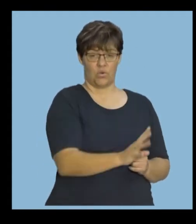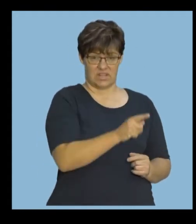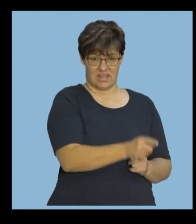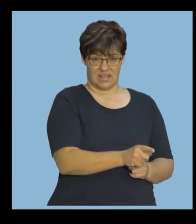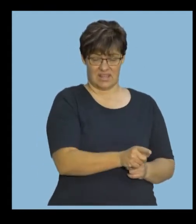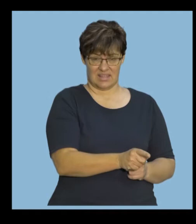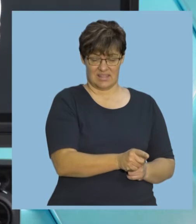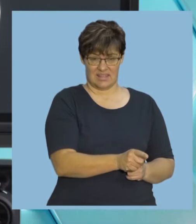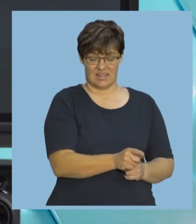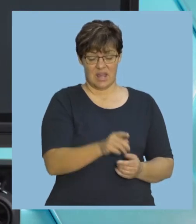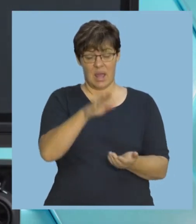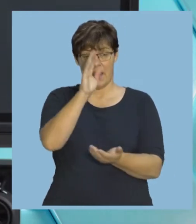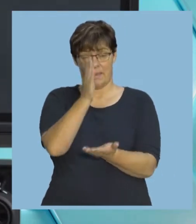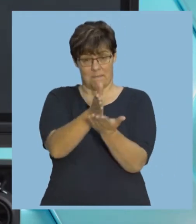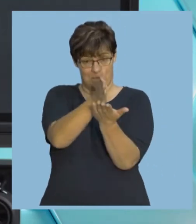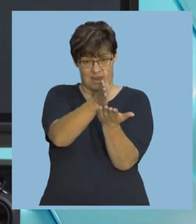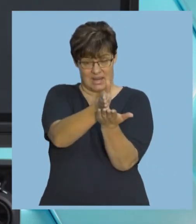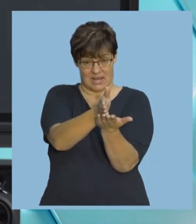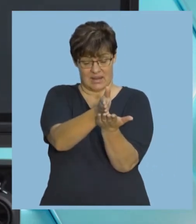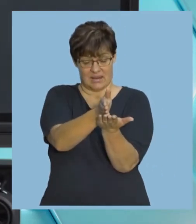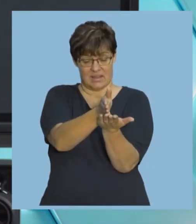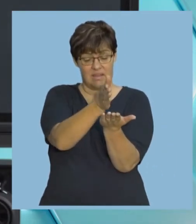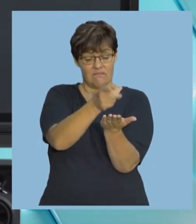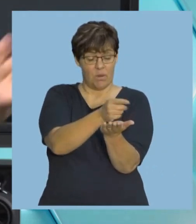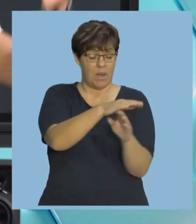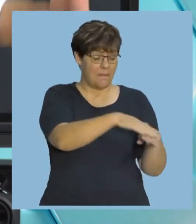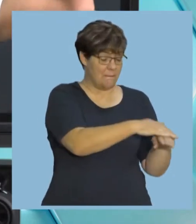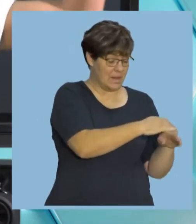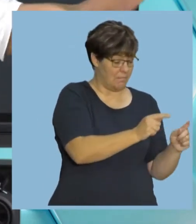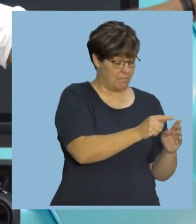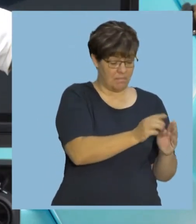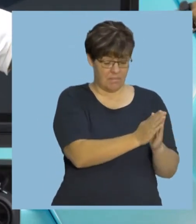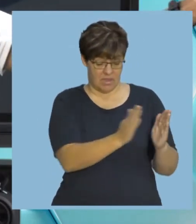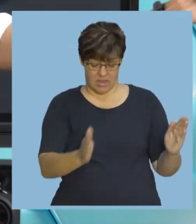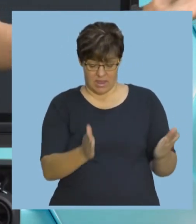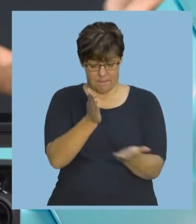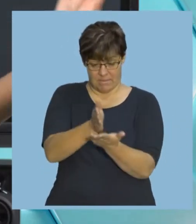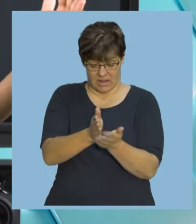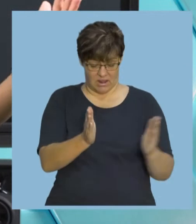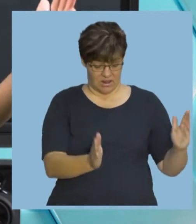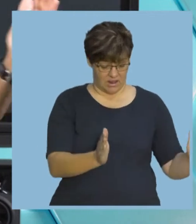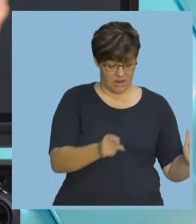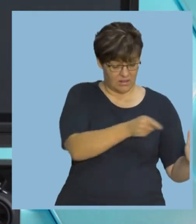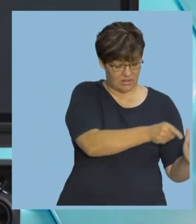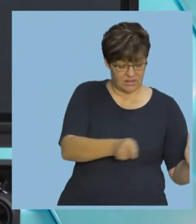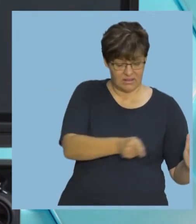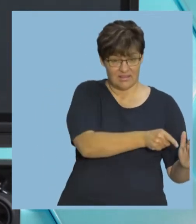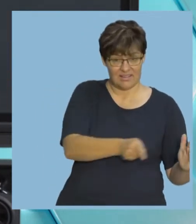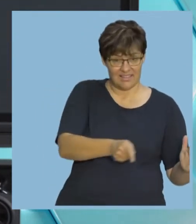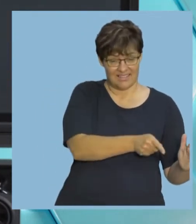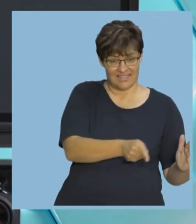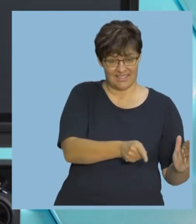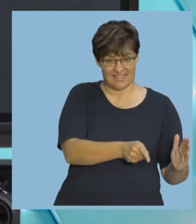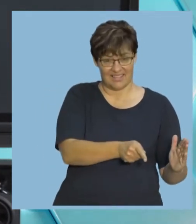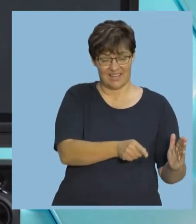data. So we have the median. Then from the minimum value to the median, I find